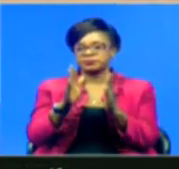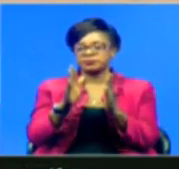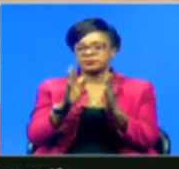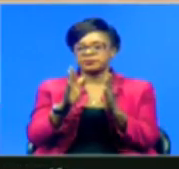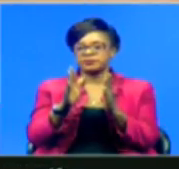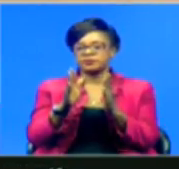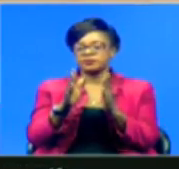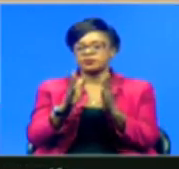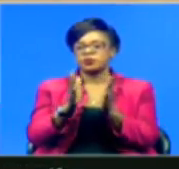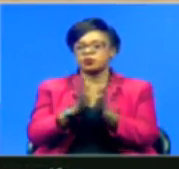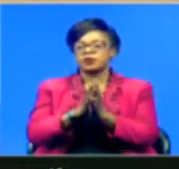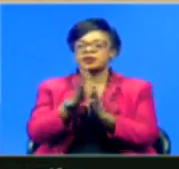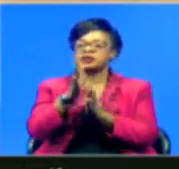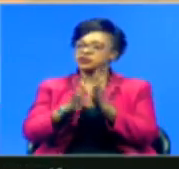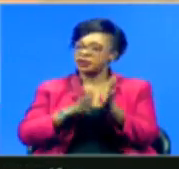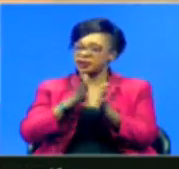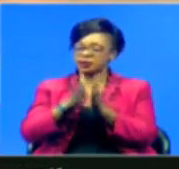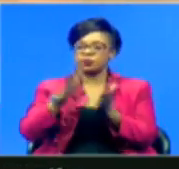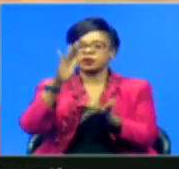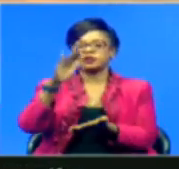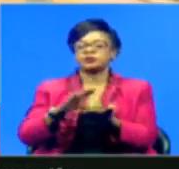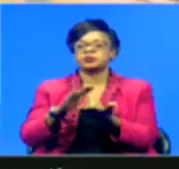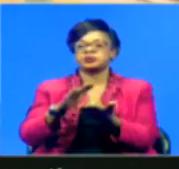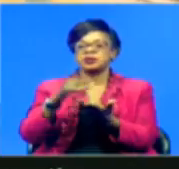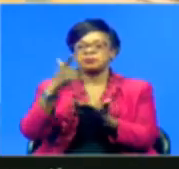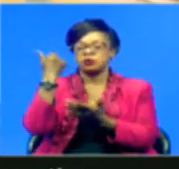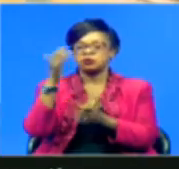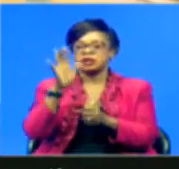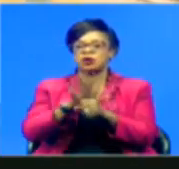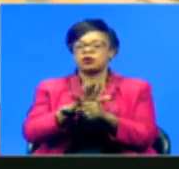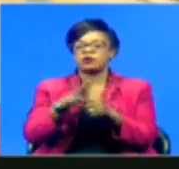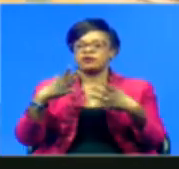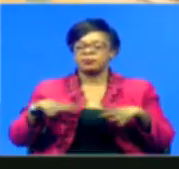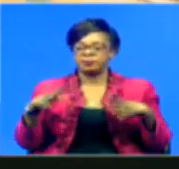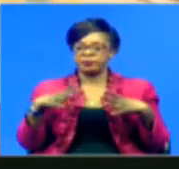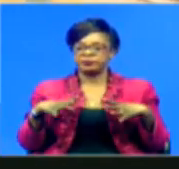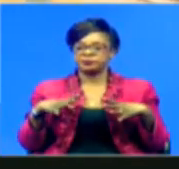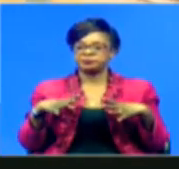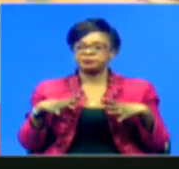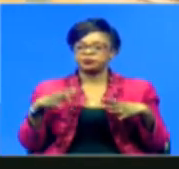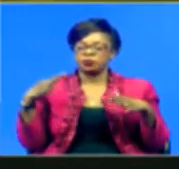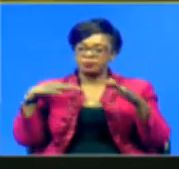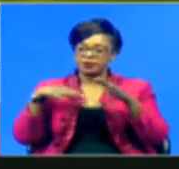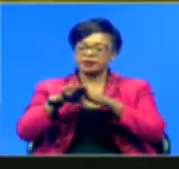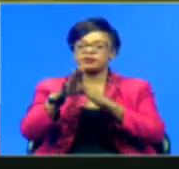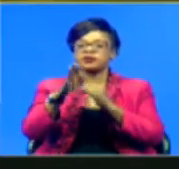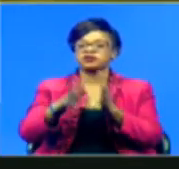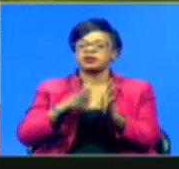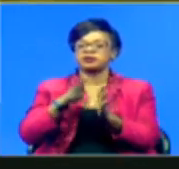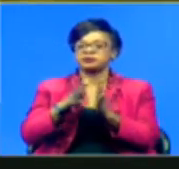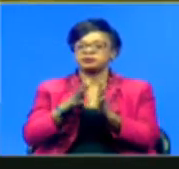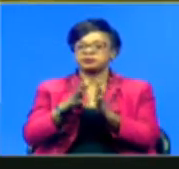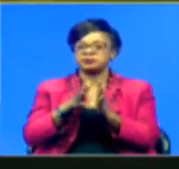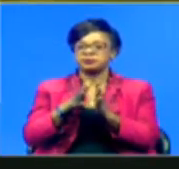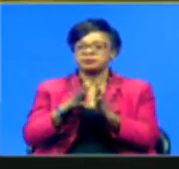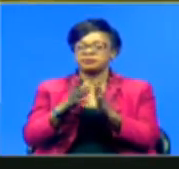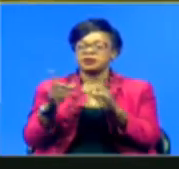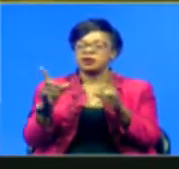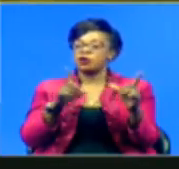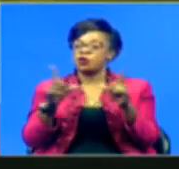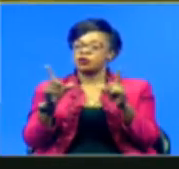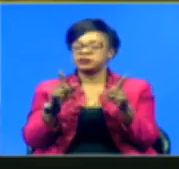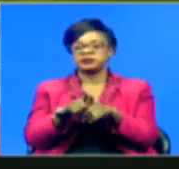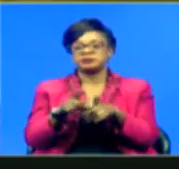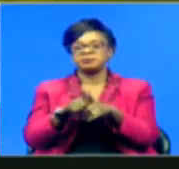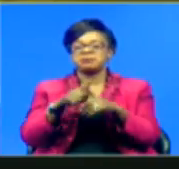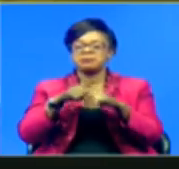With a train, that will be reduced because a lot of people will go into the train. The trucks as well. But